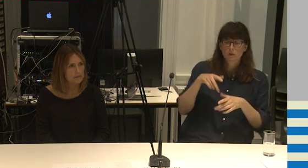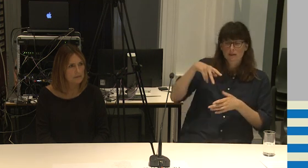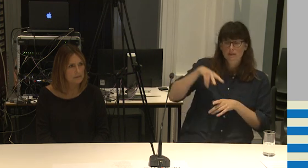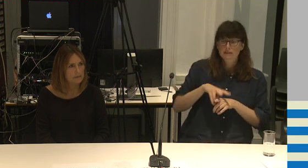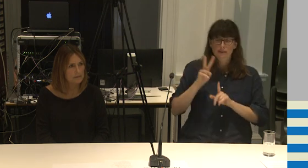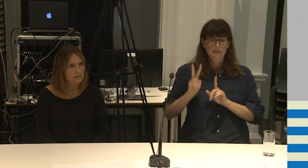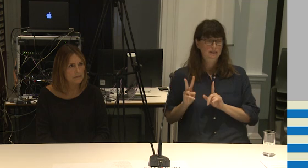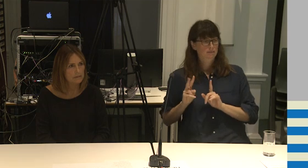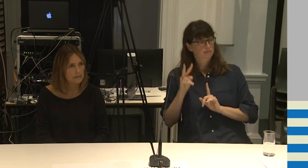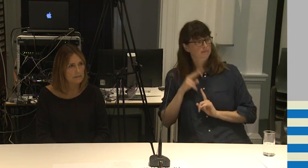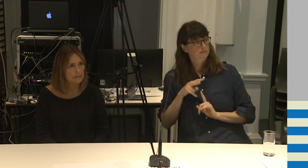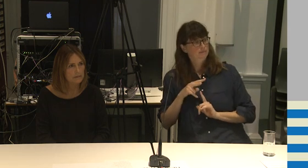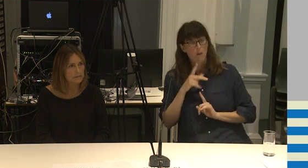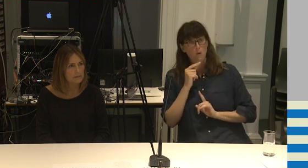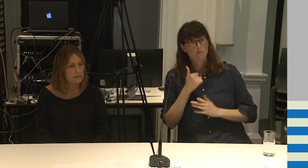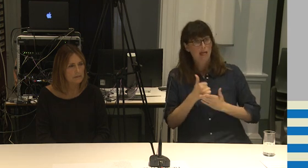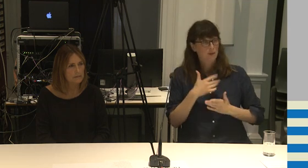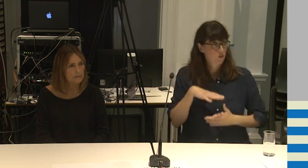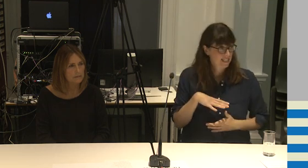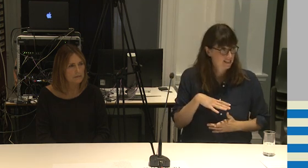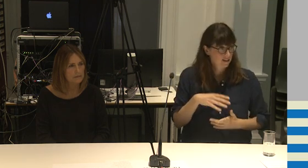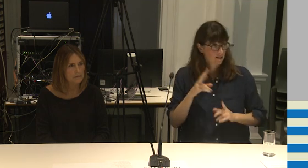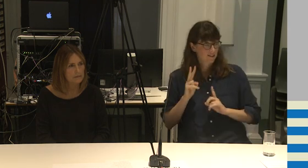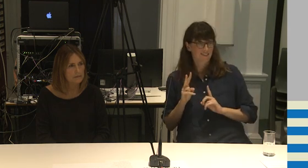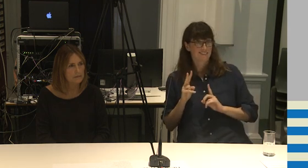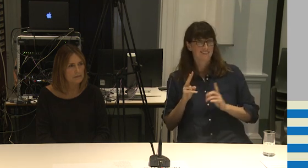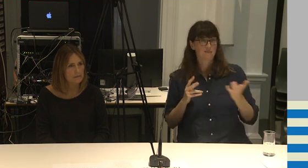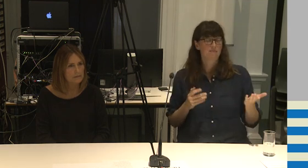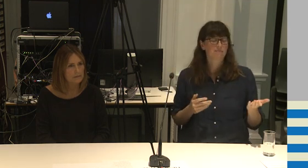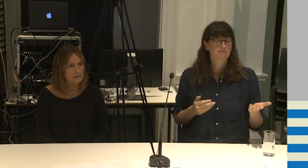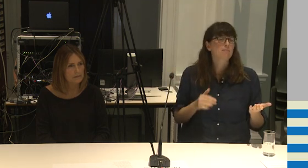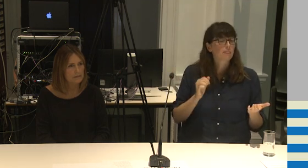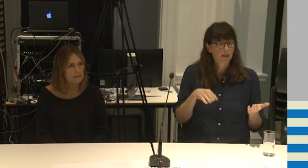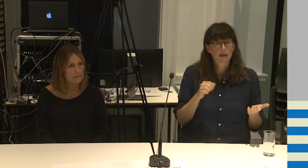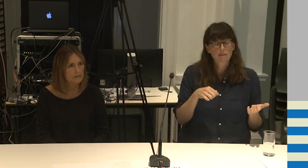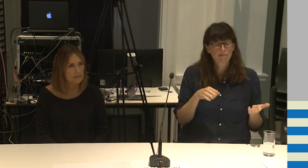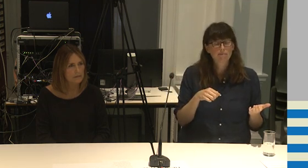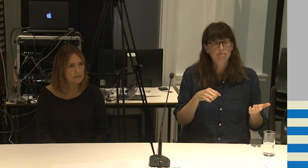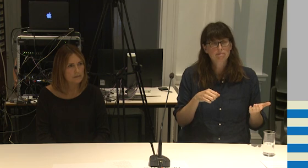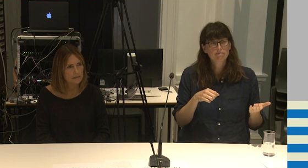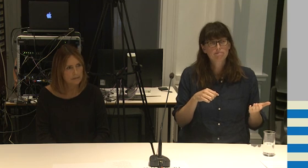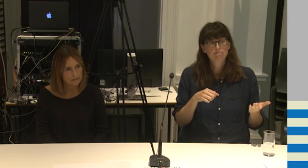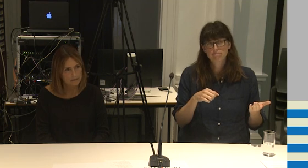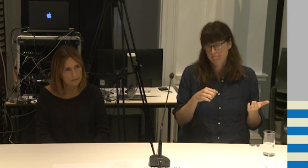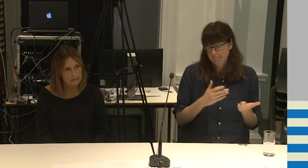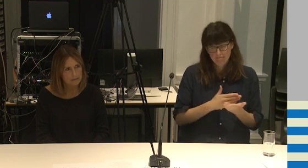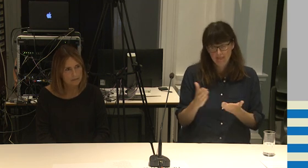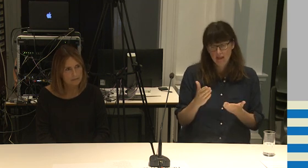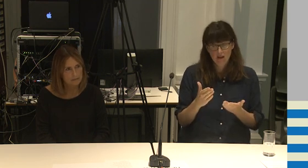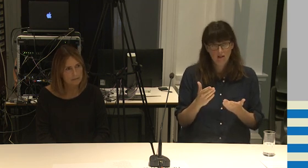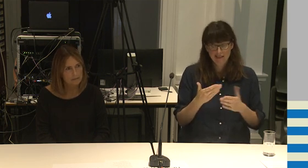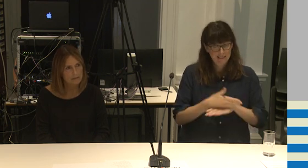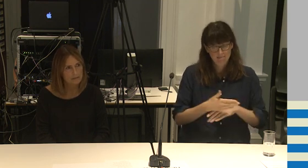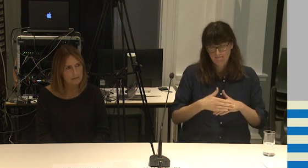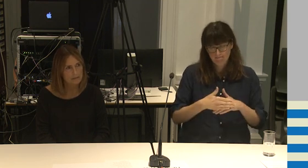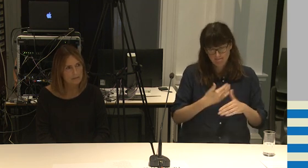stand next to you and do nothing, but might help you if you need it. And so, yeah, I think there's so much work to be